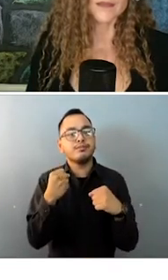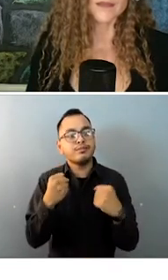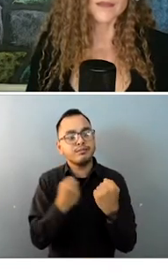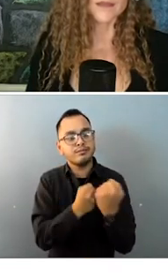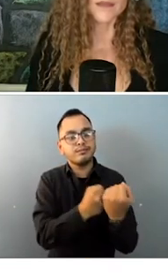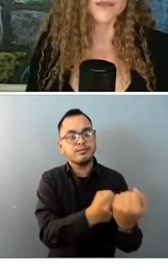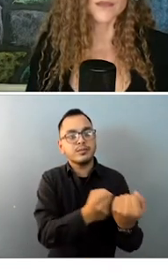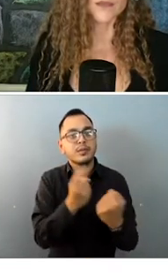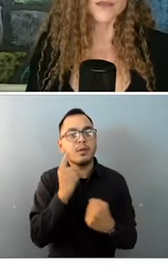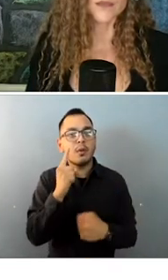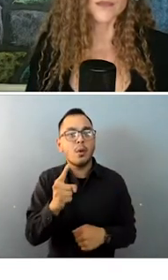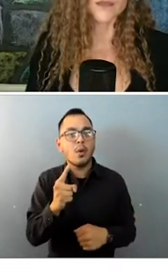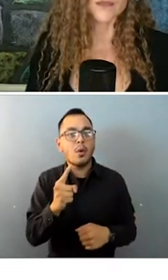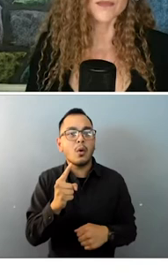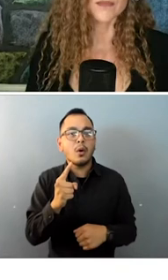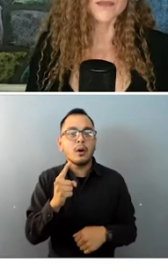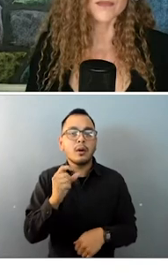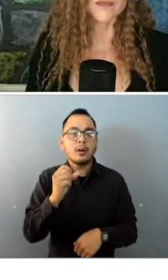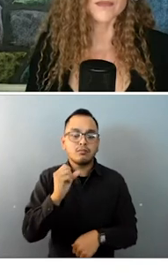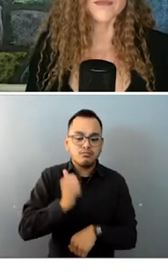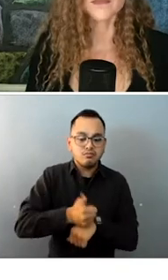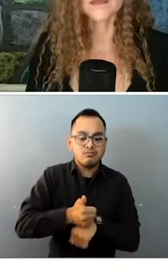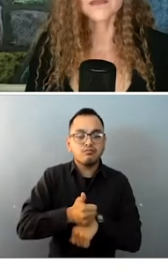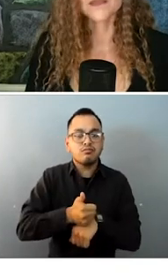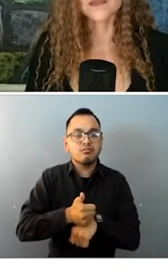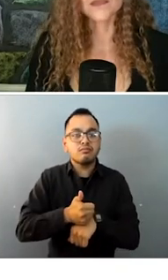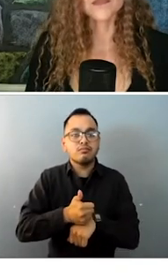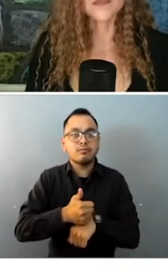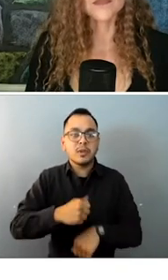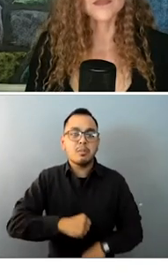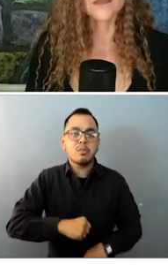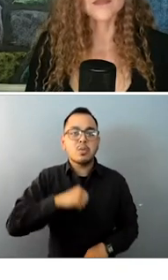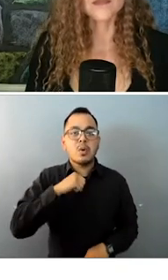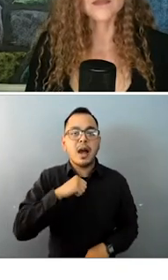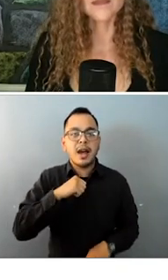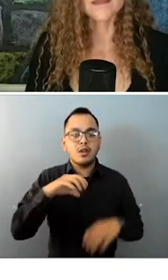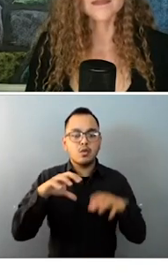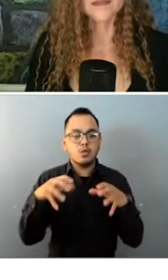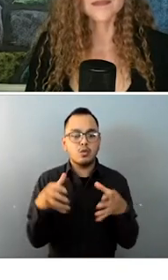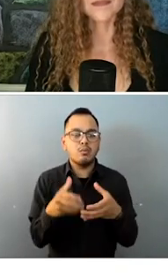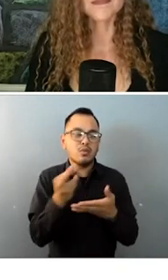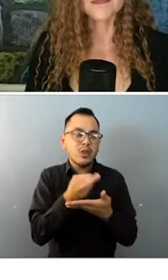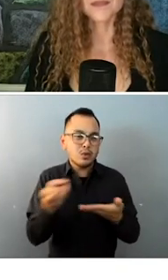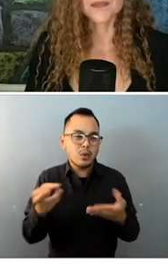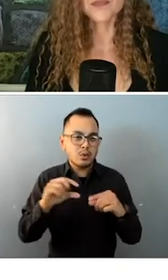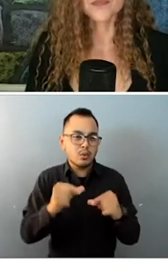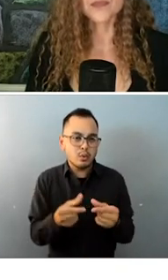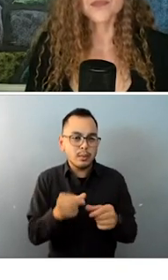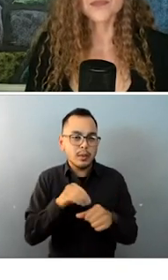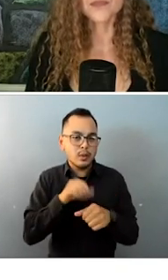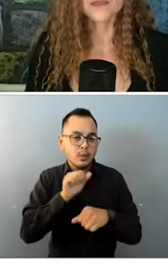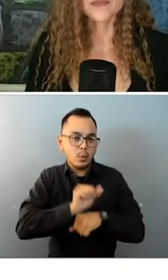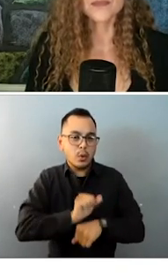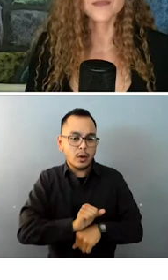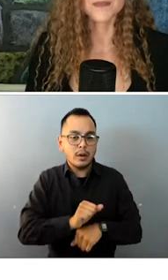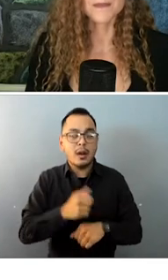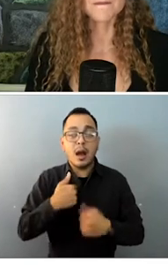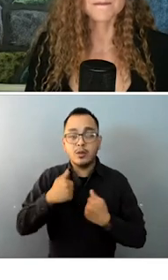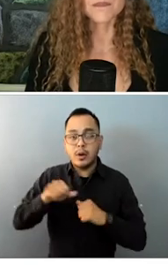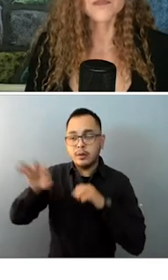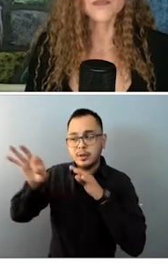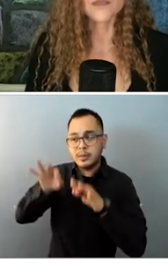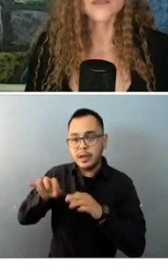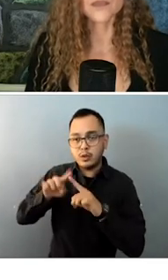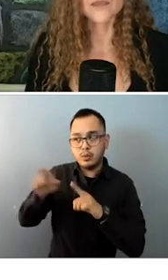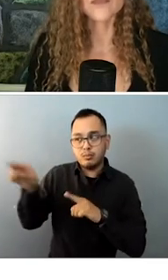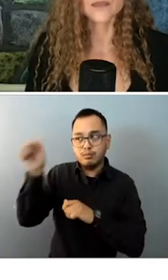for the implementation of a Pride employee affinity group or resource group and explaining to the chairman